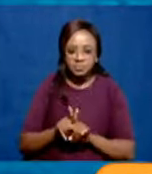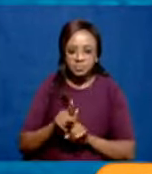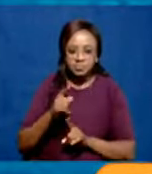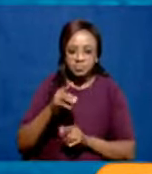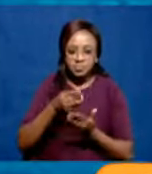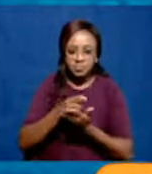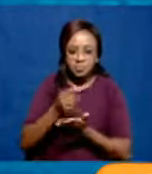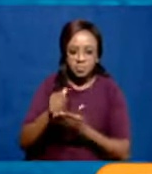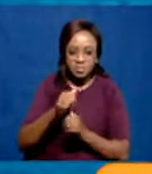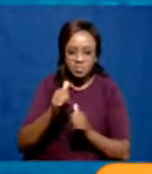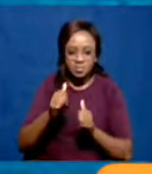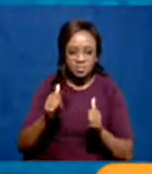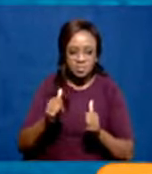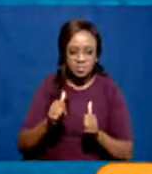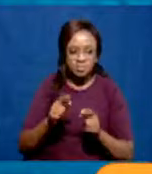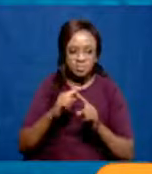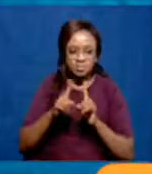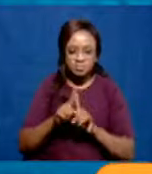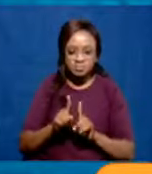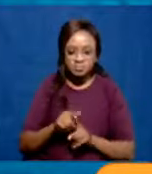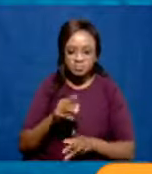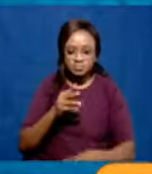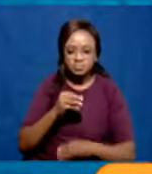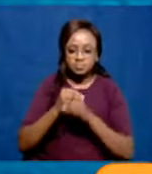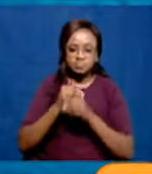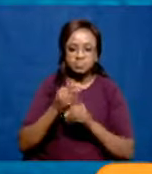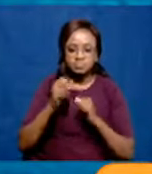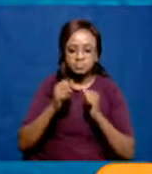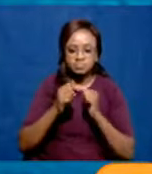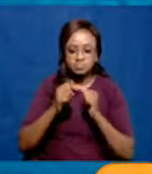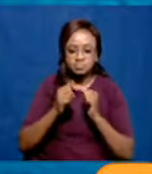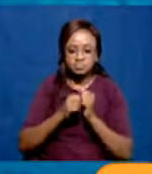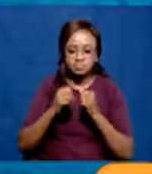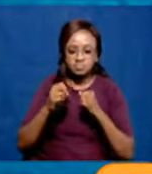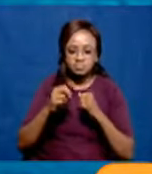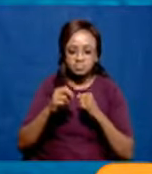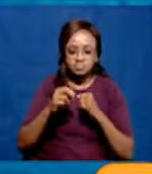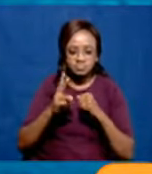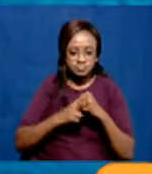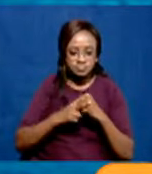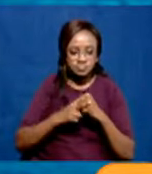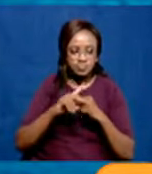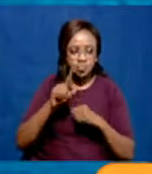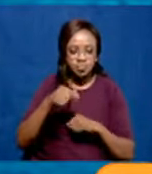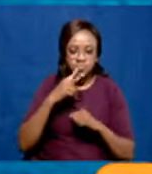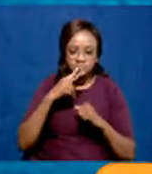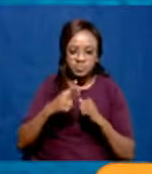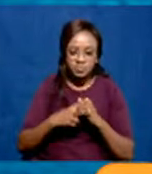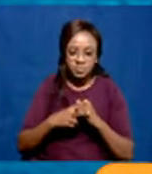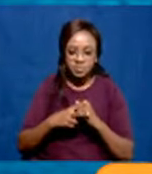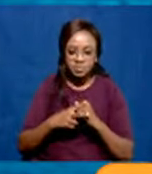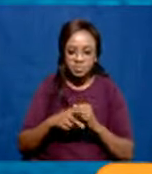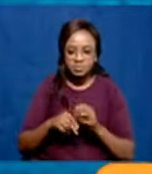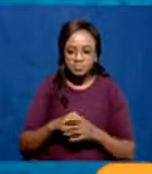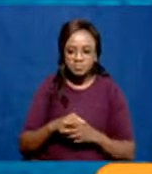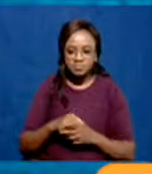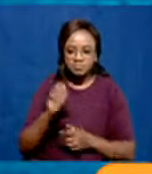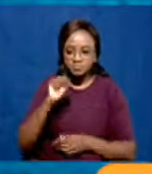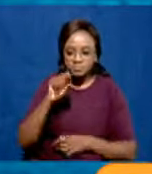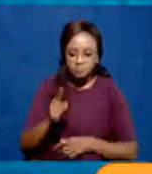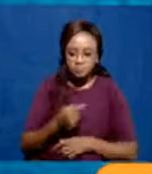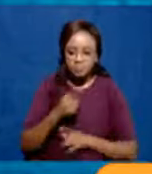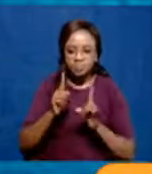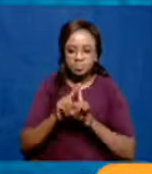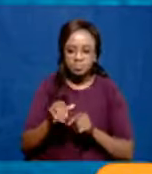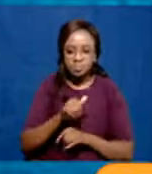NHIF. And again, on top of that, they've been paying the 1,700 per month. So a civil servant have been paying about the 5,000 plus the